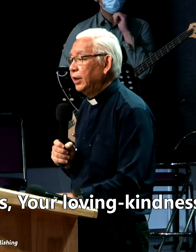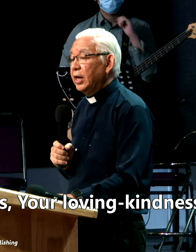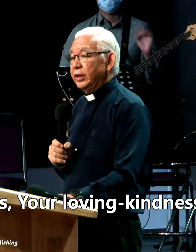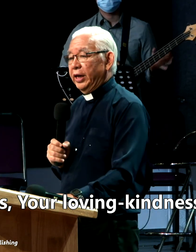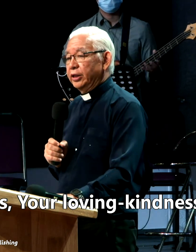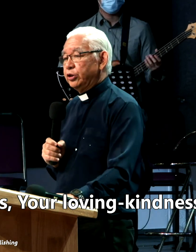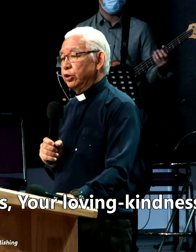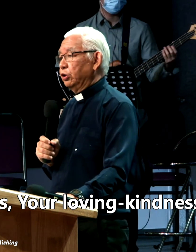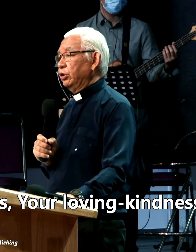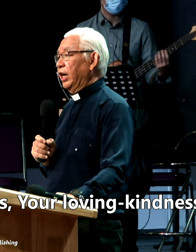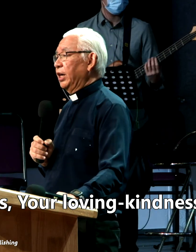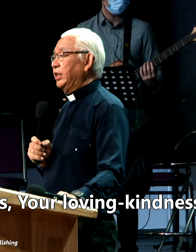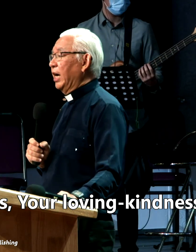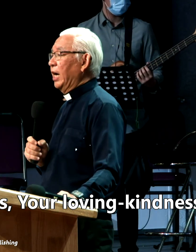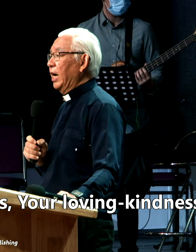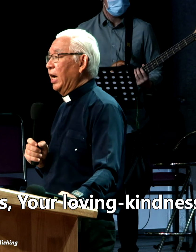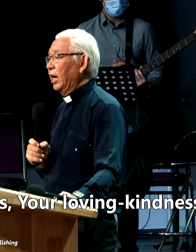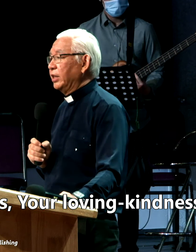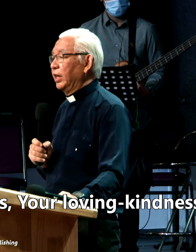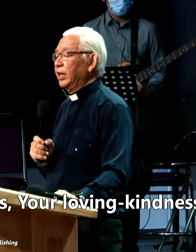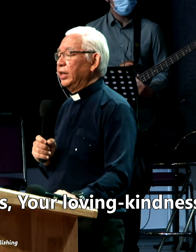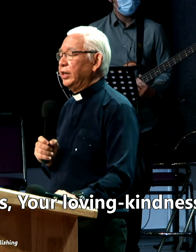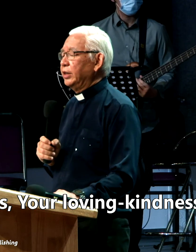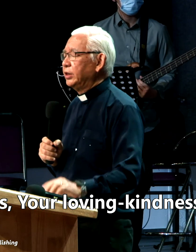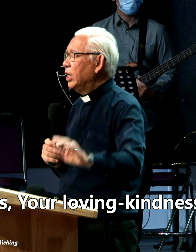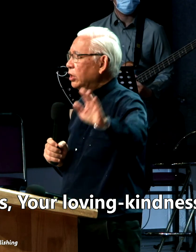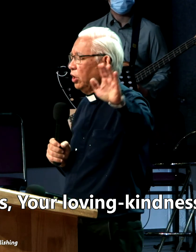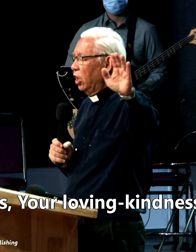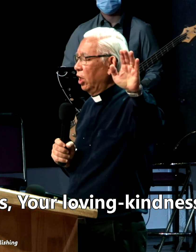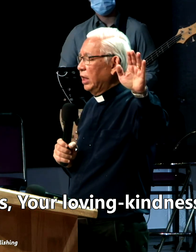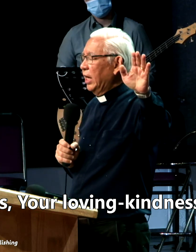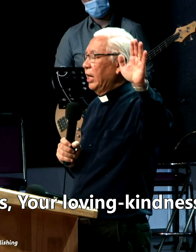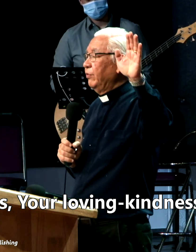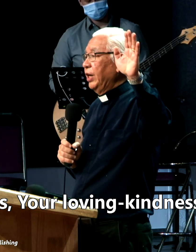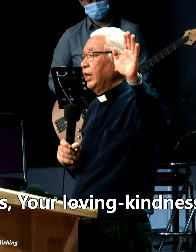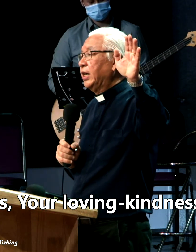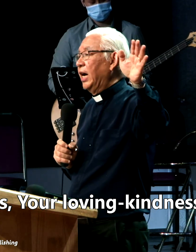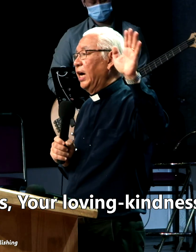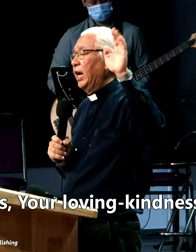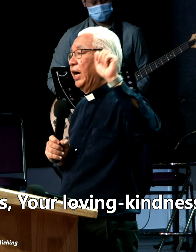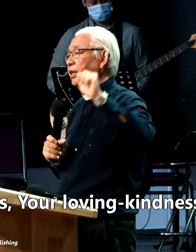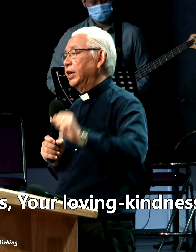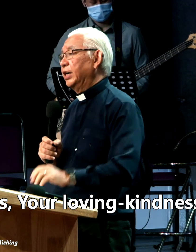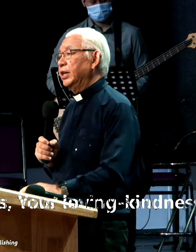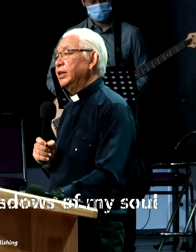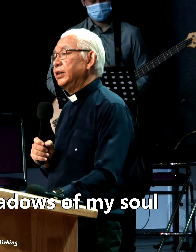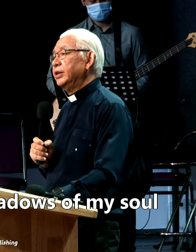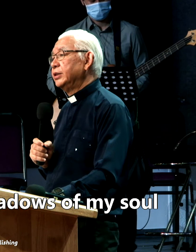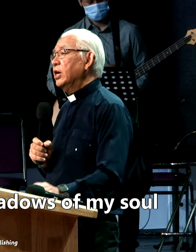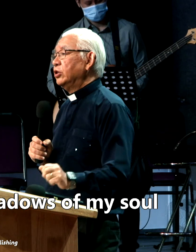night. And through the darkness, your loving